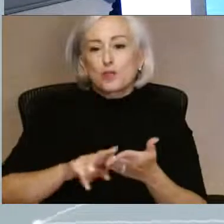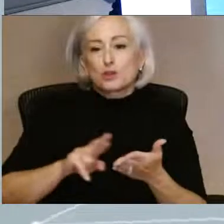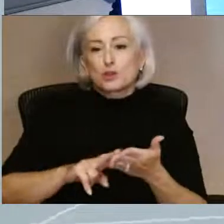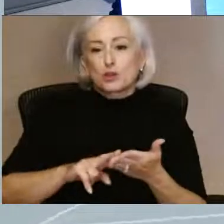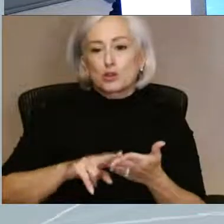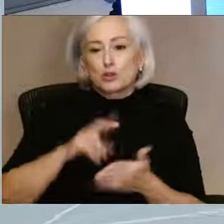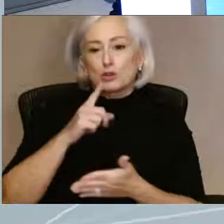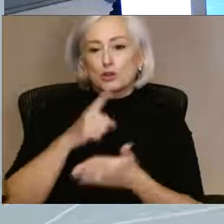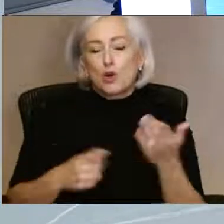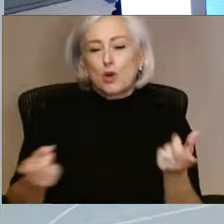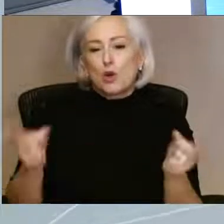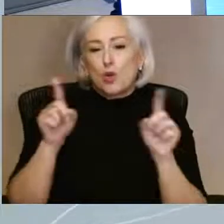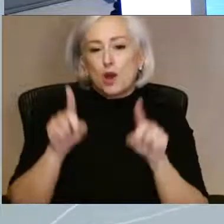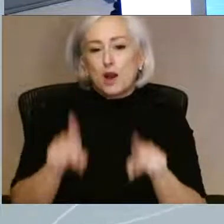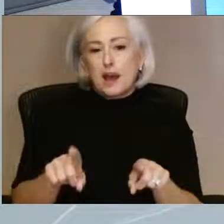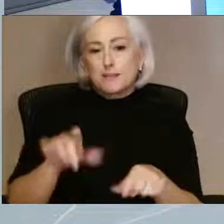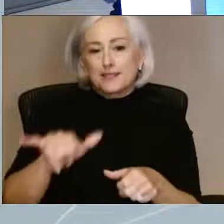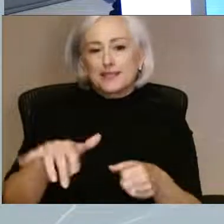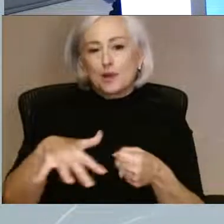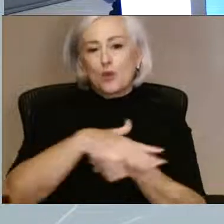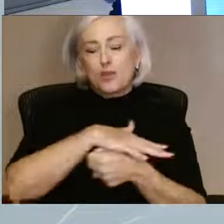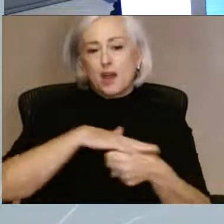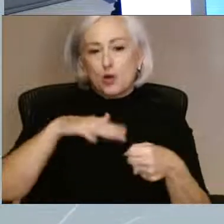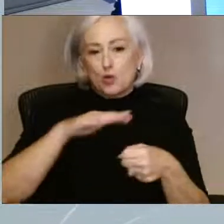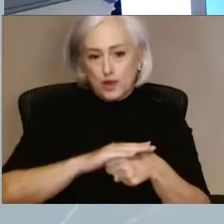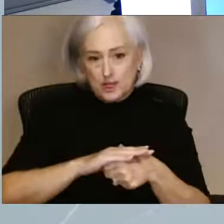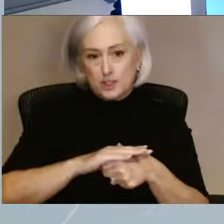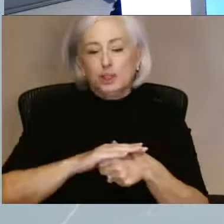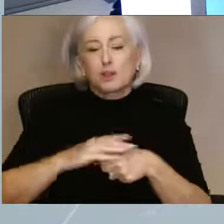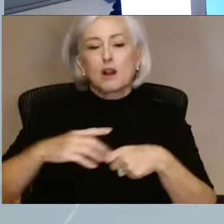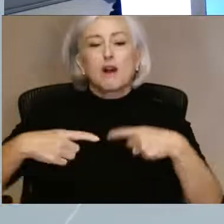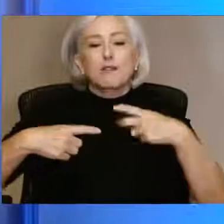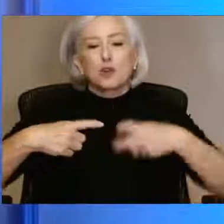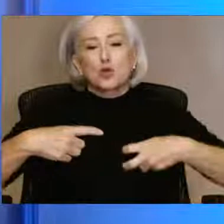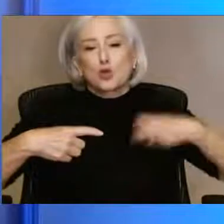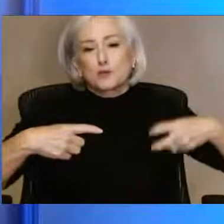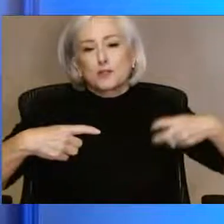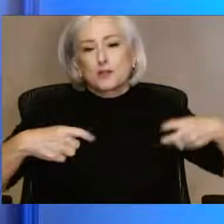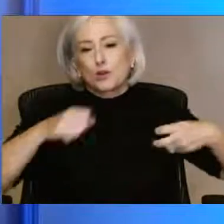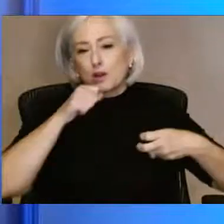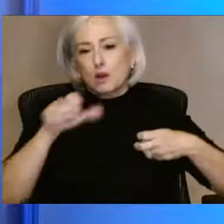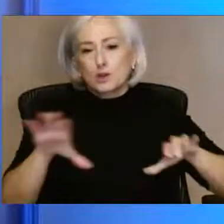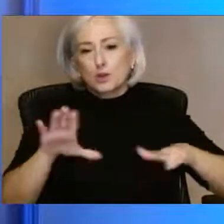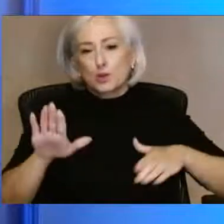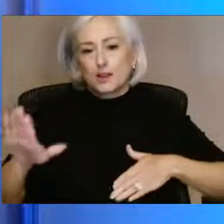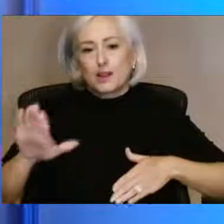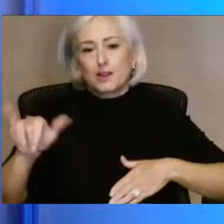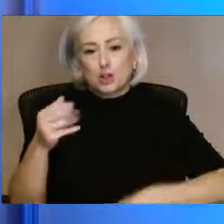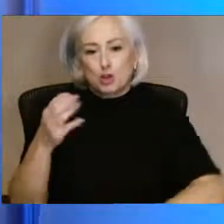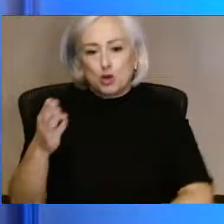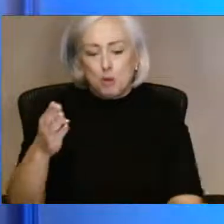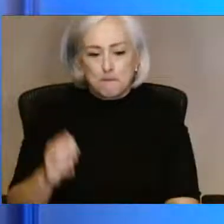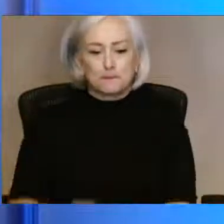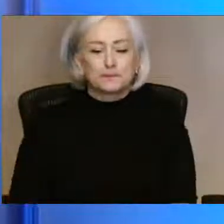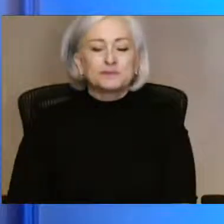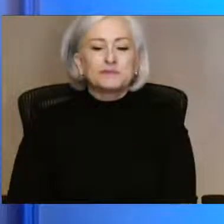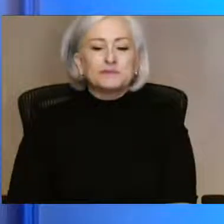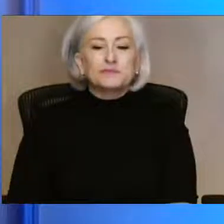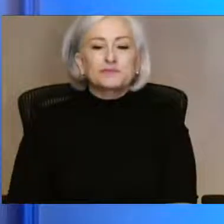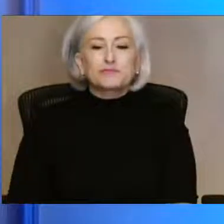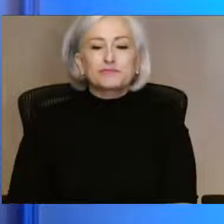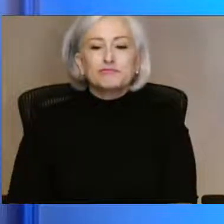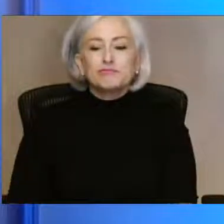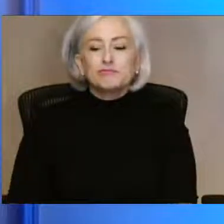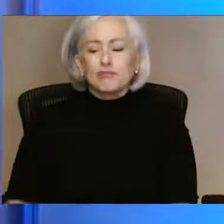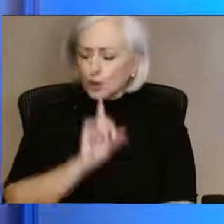if this particular region of the chromosome is not doing its job, Dr. Gerton? Right. So as I mentioned earlier, we're really interested